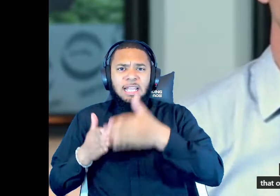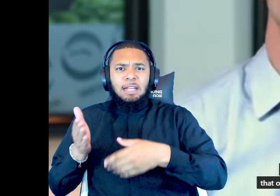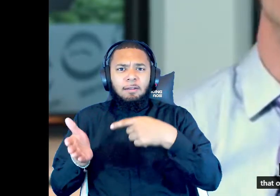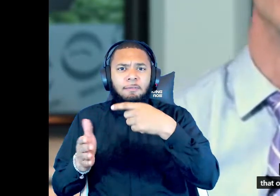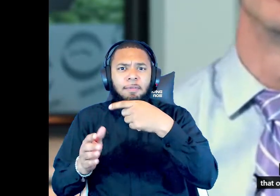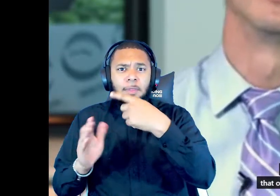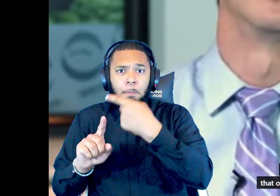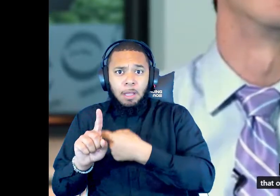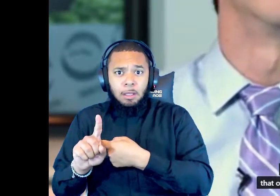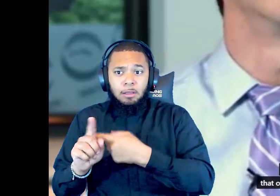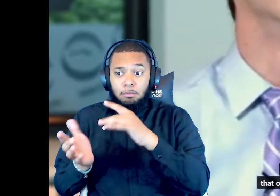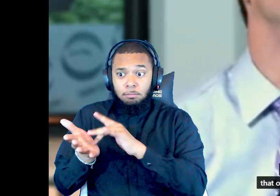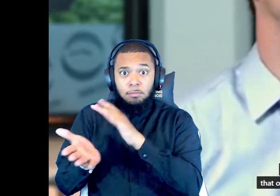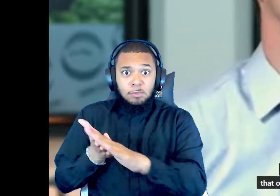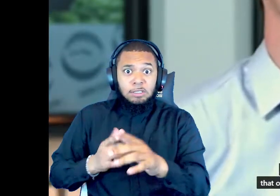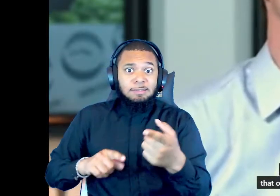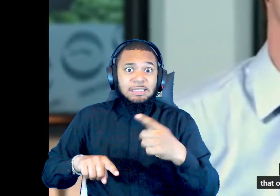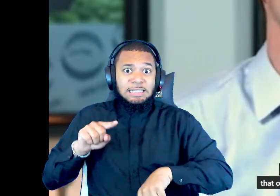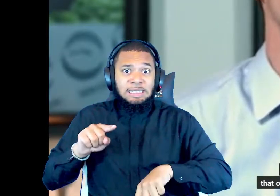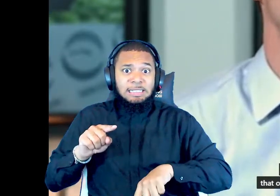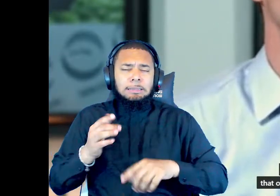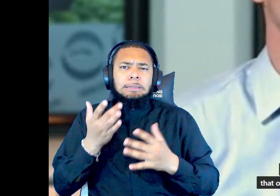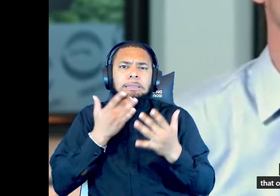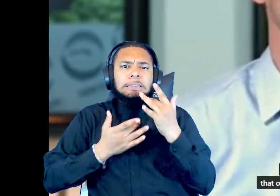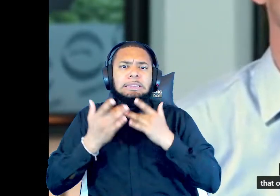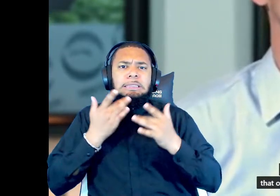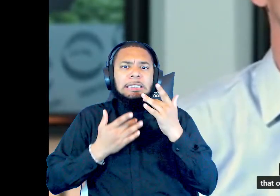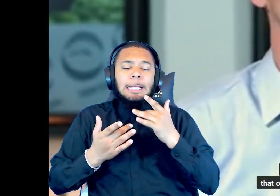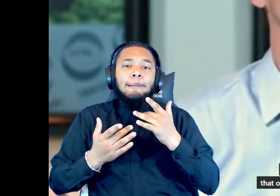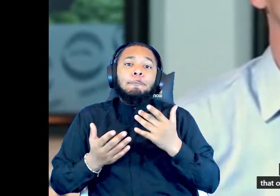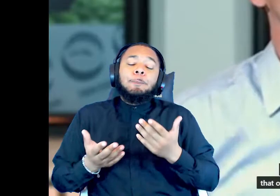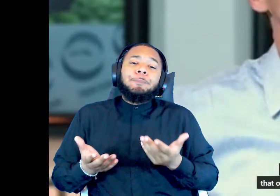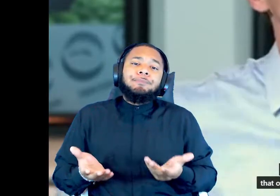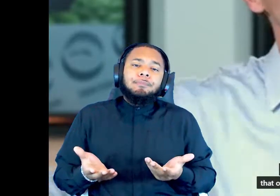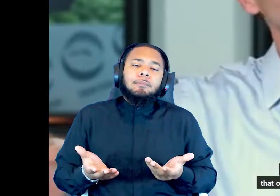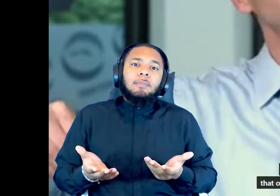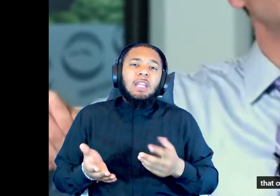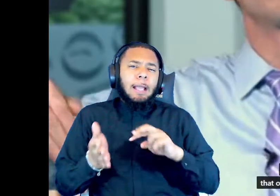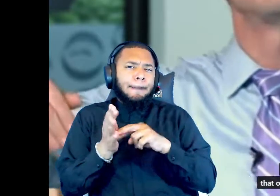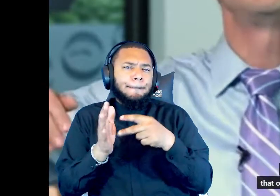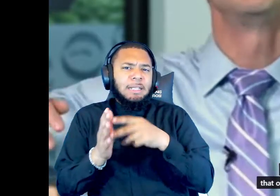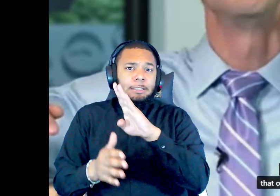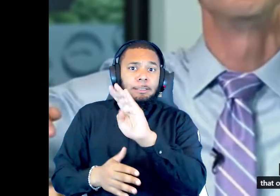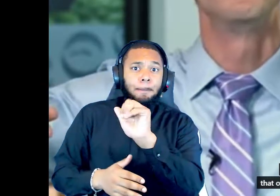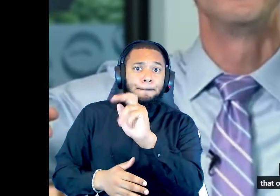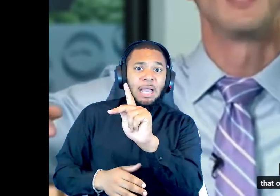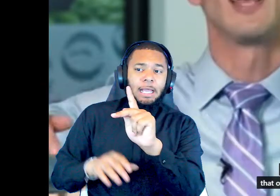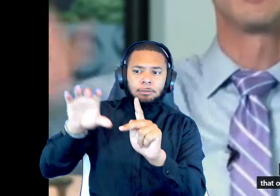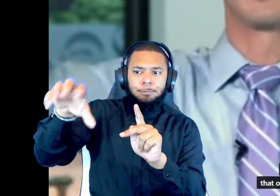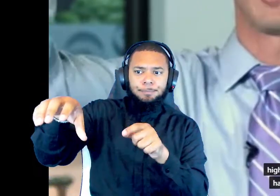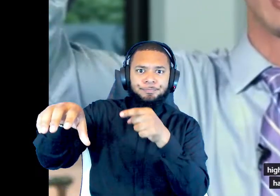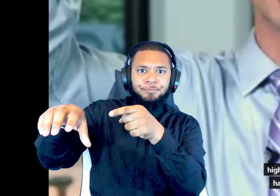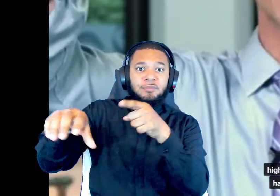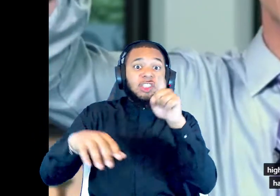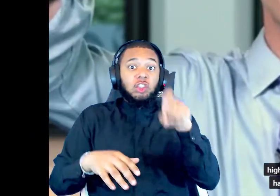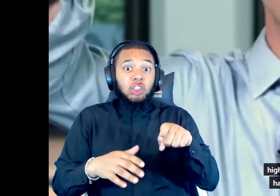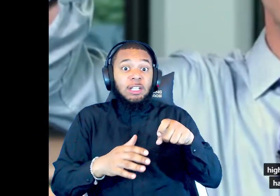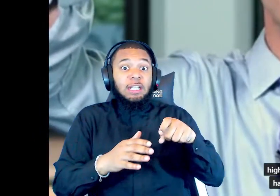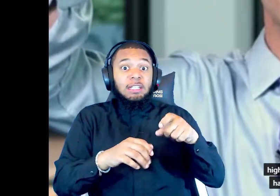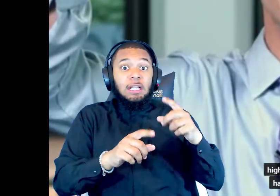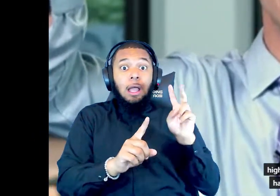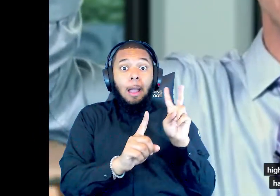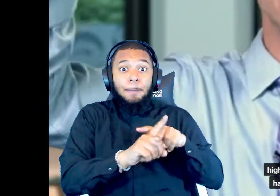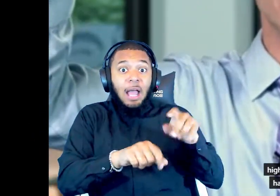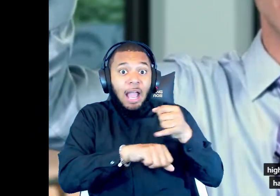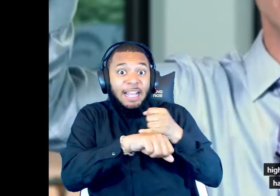money to pay all of that off, should the bank charge you at the highest amount